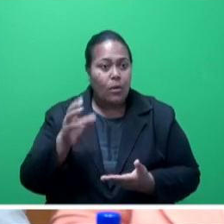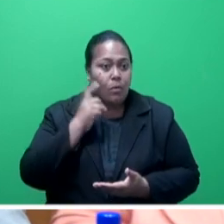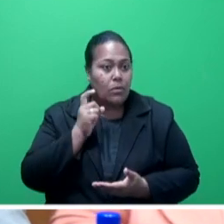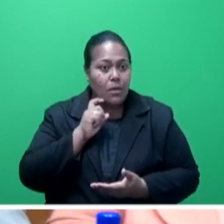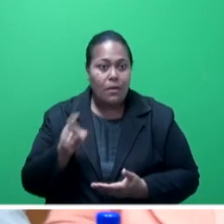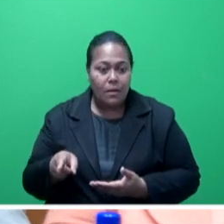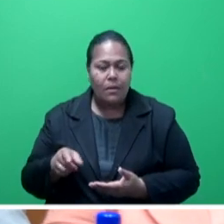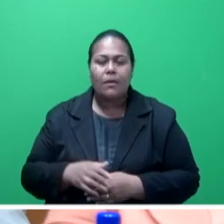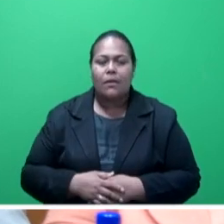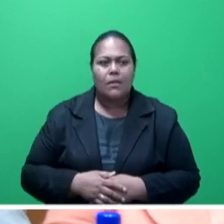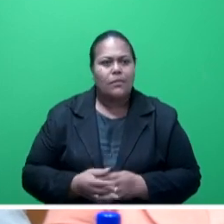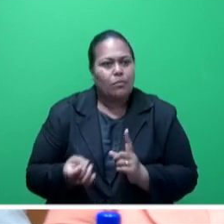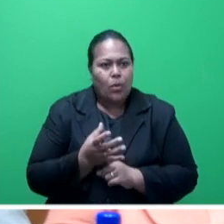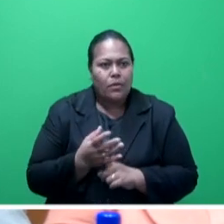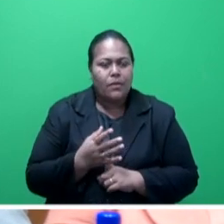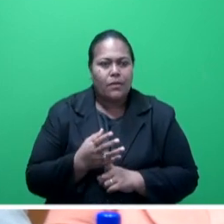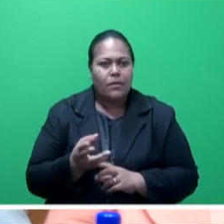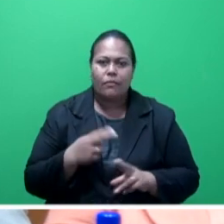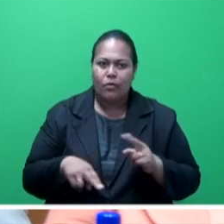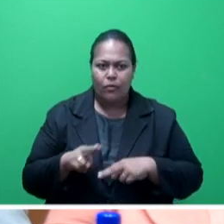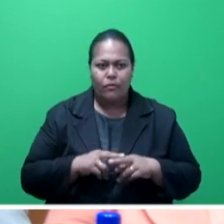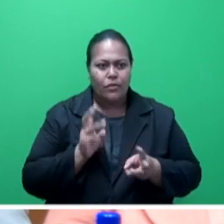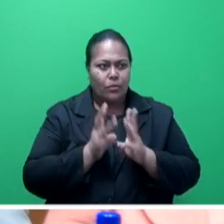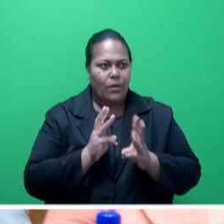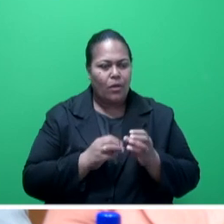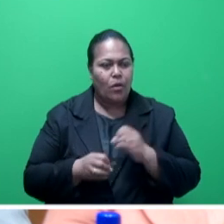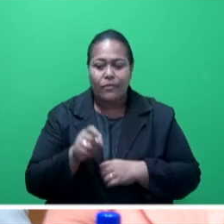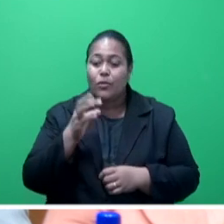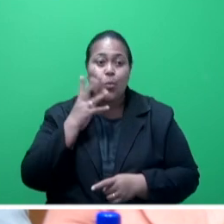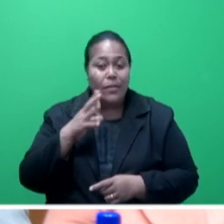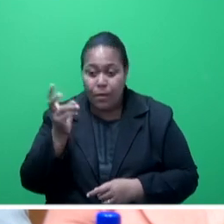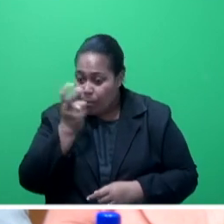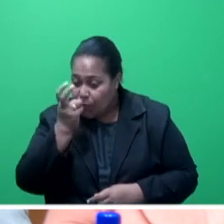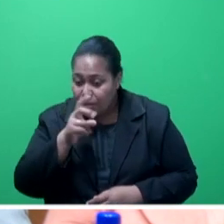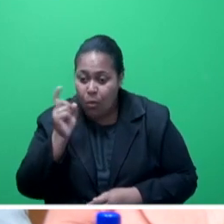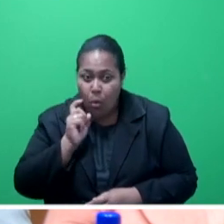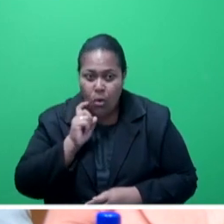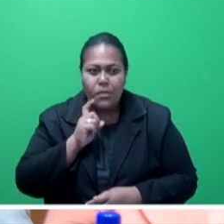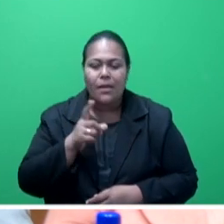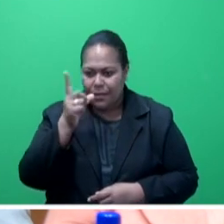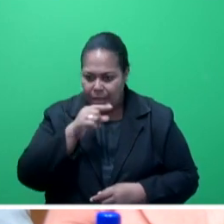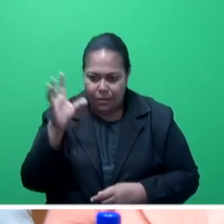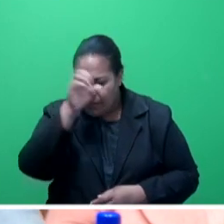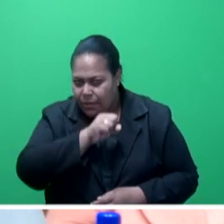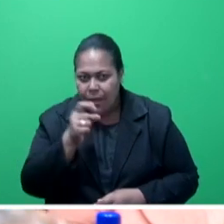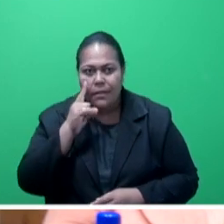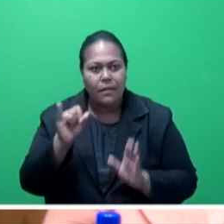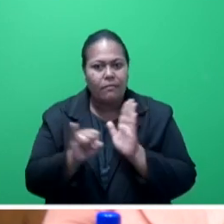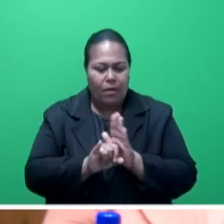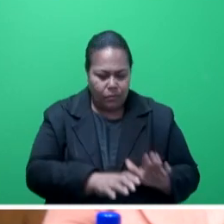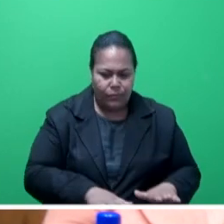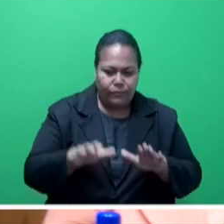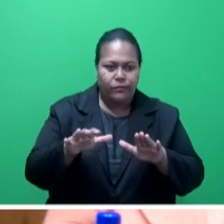Fiji Met, as water level monitoring allows them to deliver early and advanced warning of any likely flood